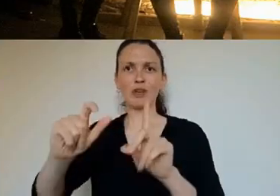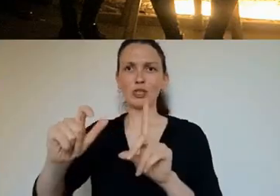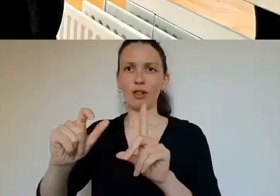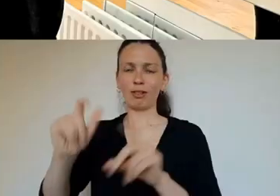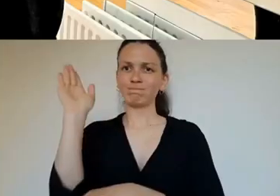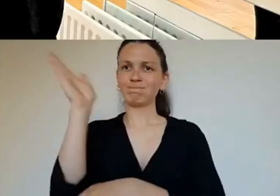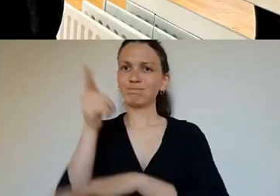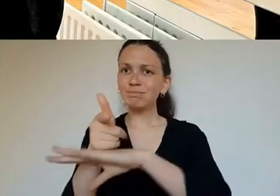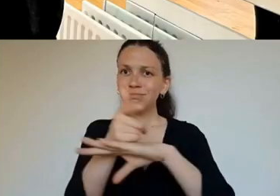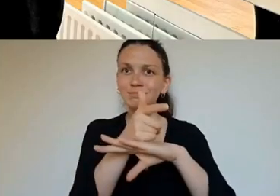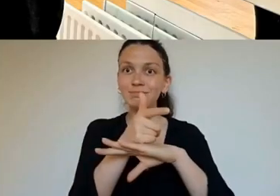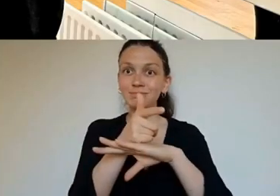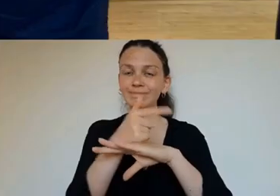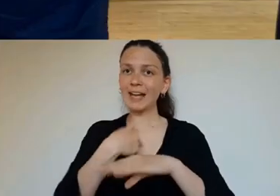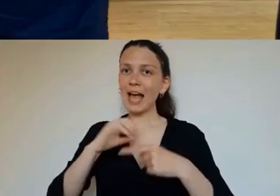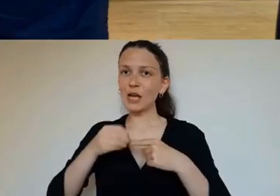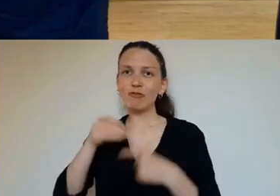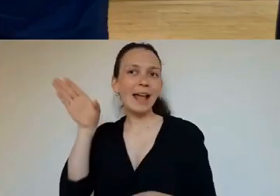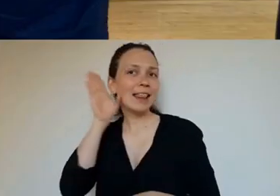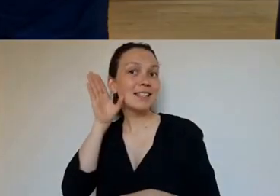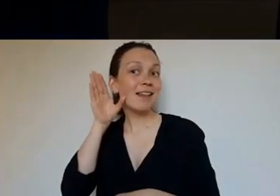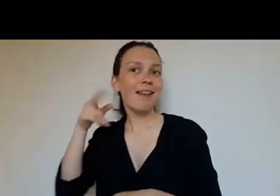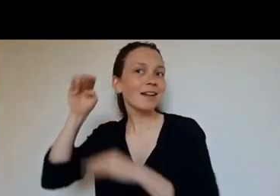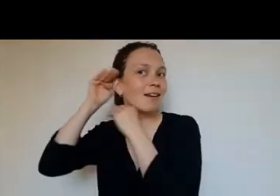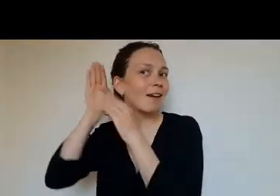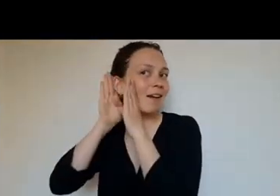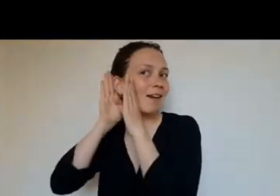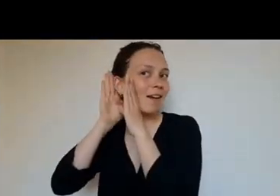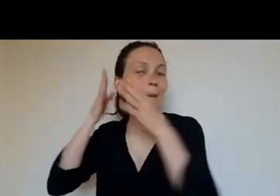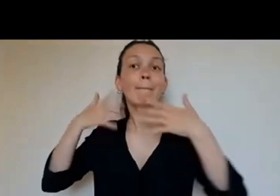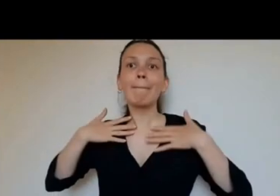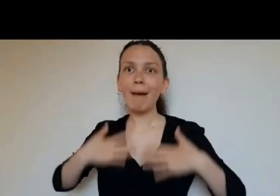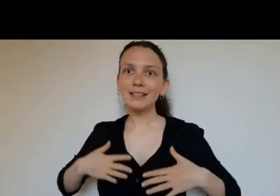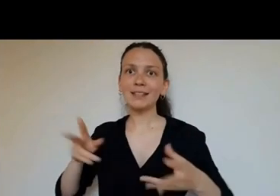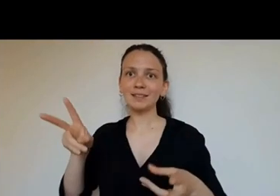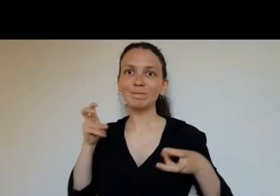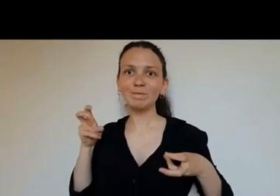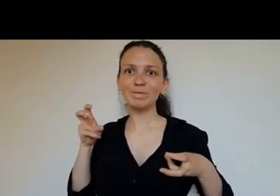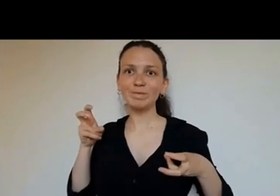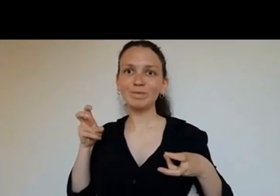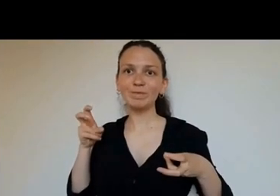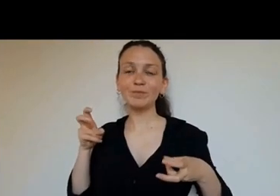I try to listen. No longer just with my ears, but with my whole body.